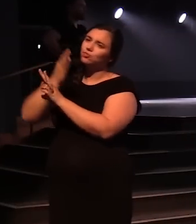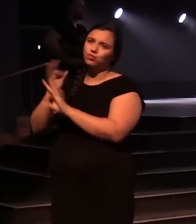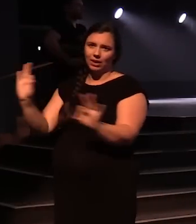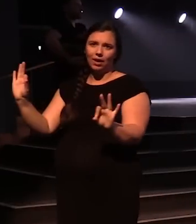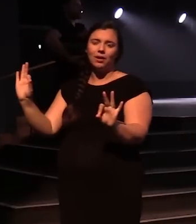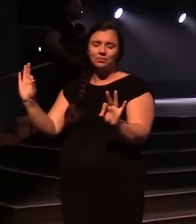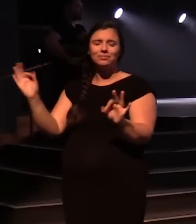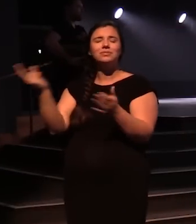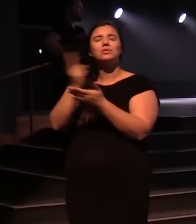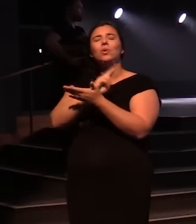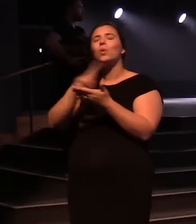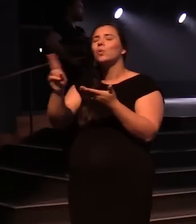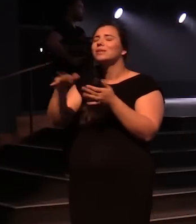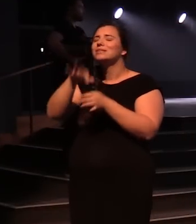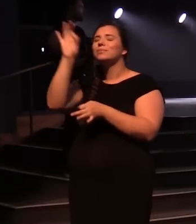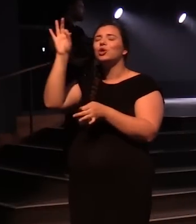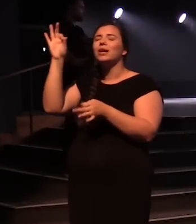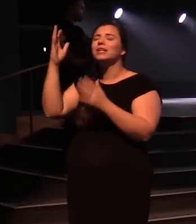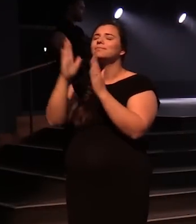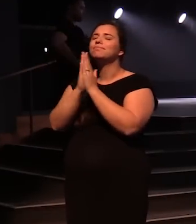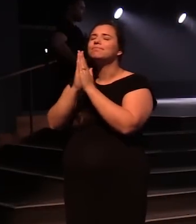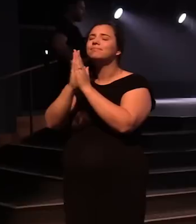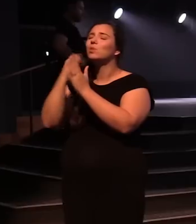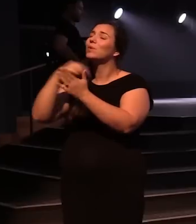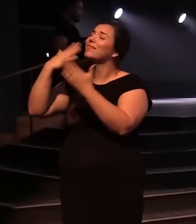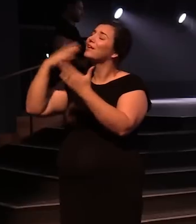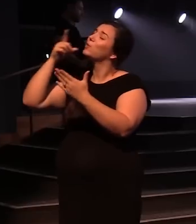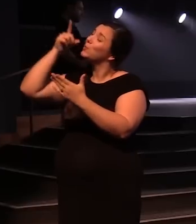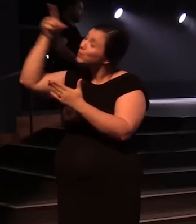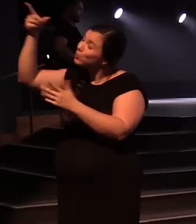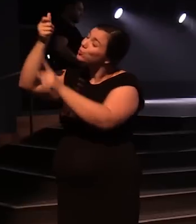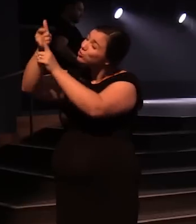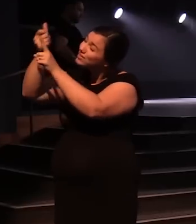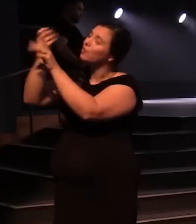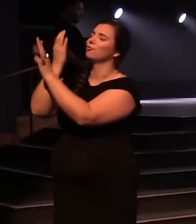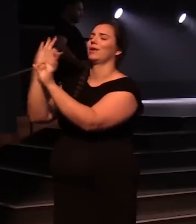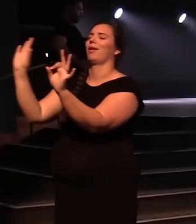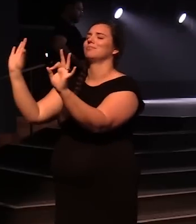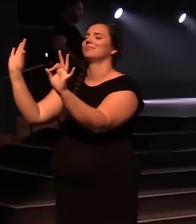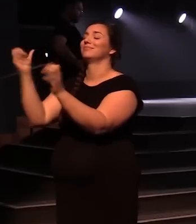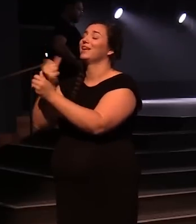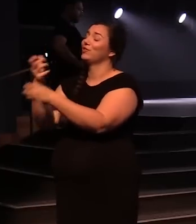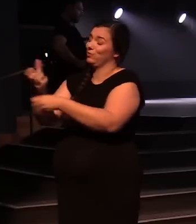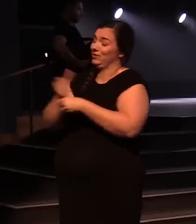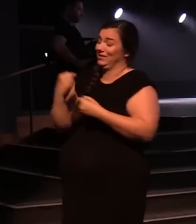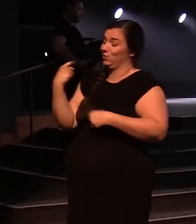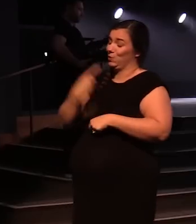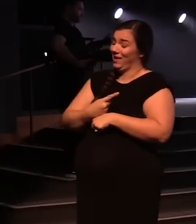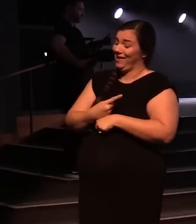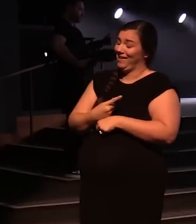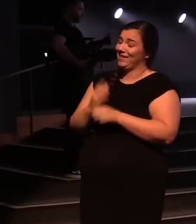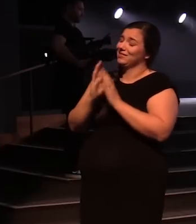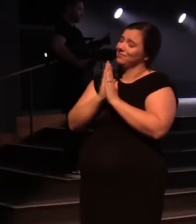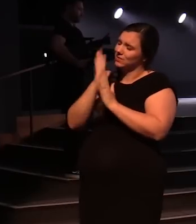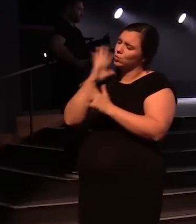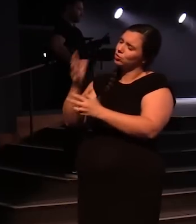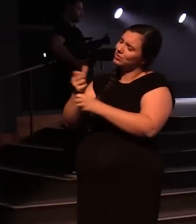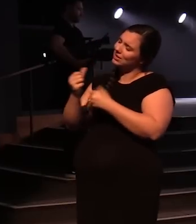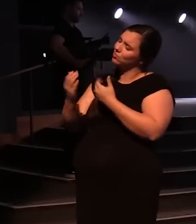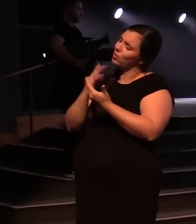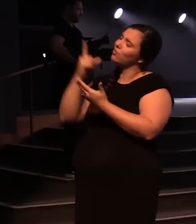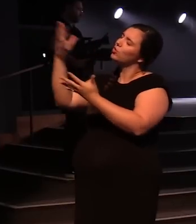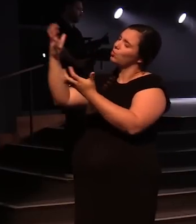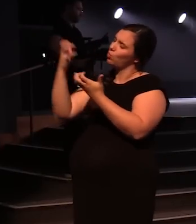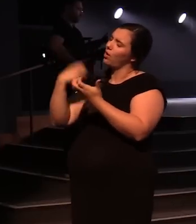So Holy Spirit, we thank you that you are freedom. And everything we receive today, Lord, I pray that we would receive what you want us to